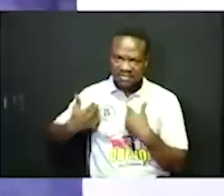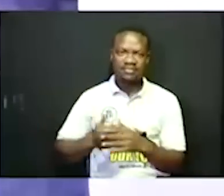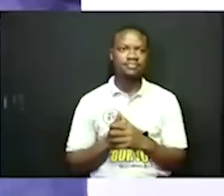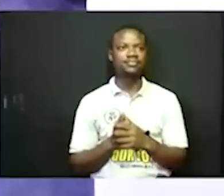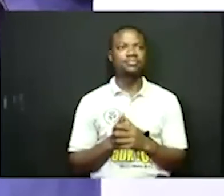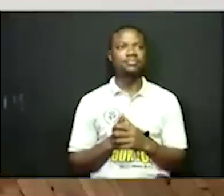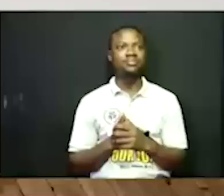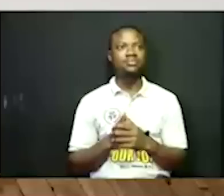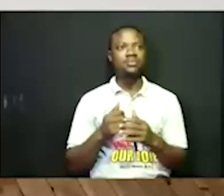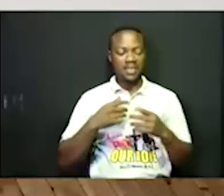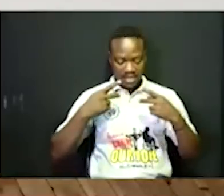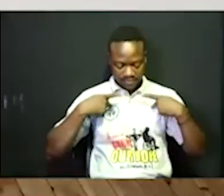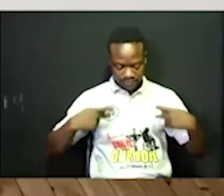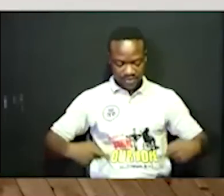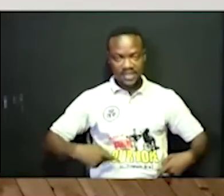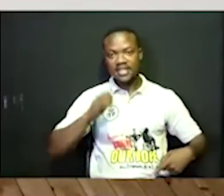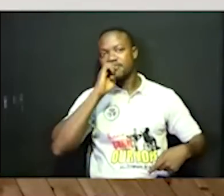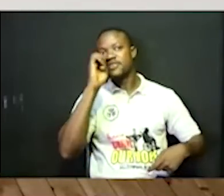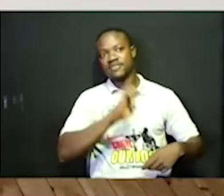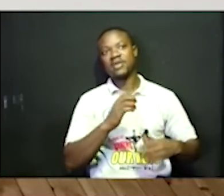have physical evil.